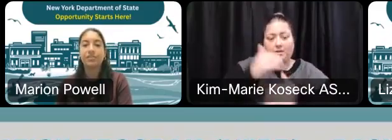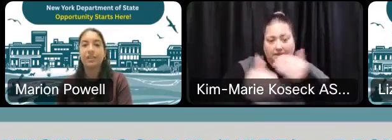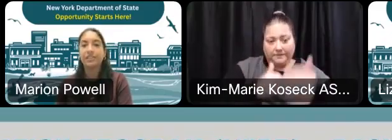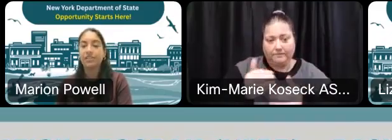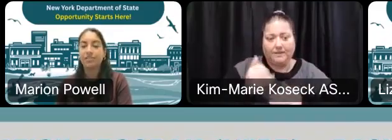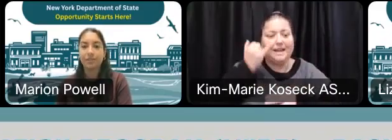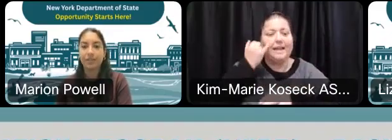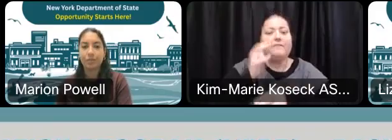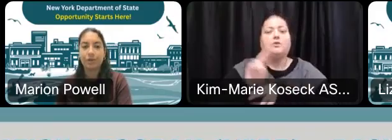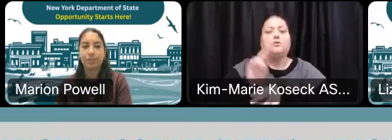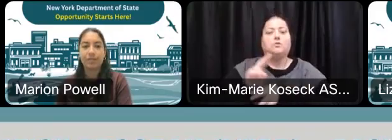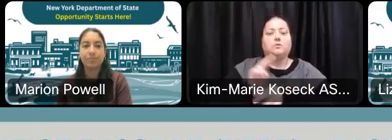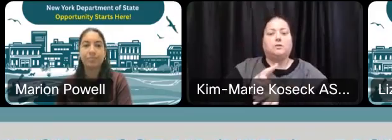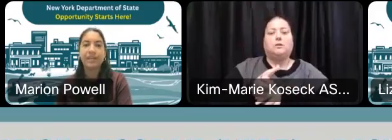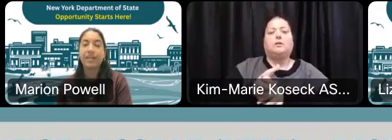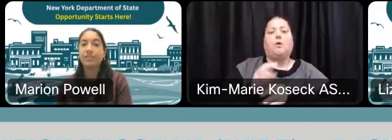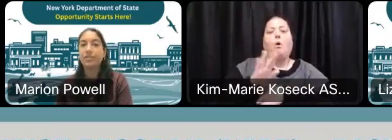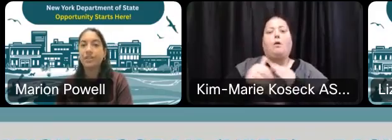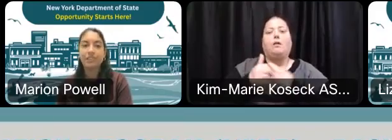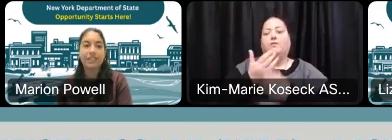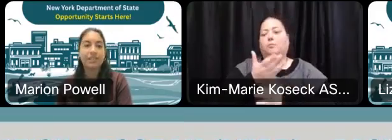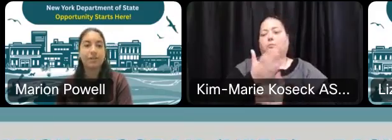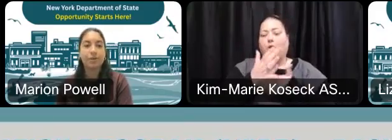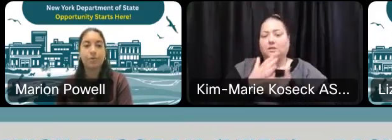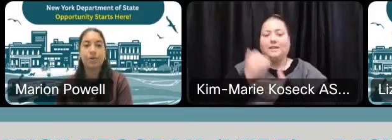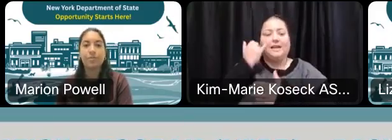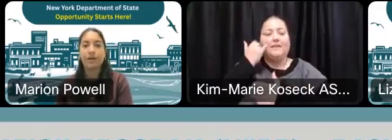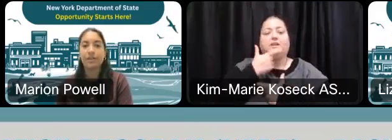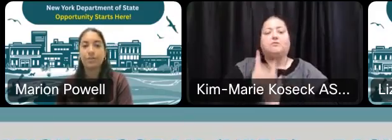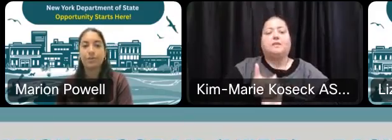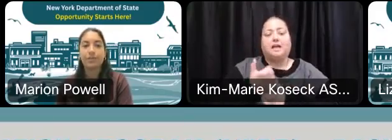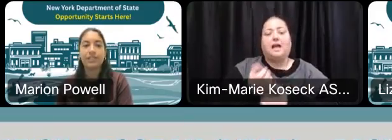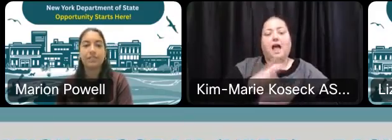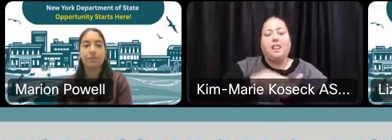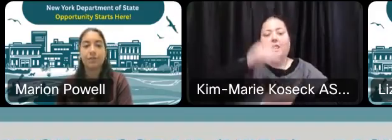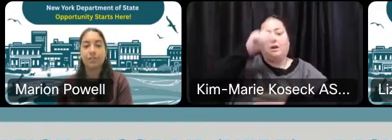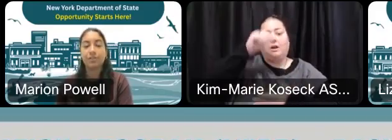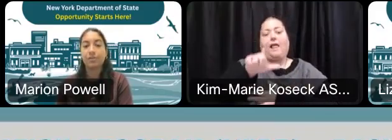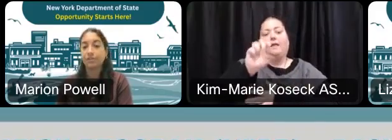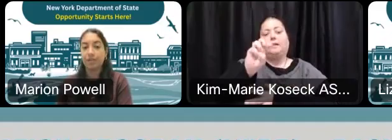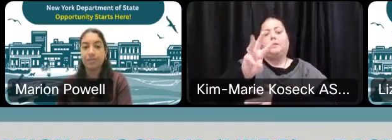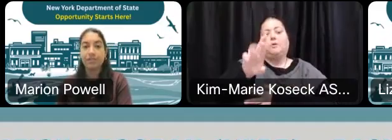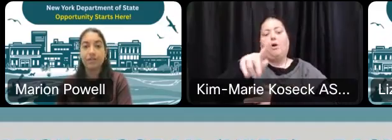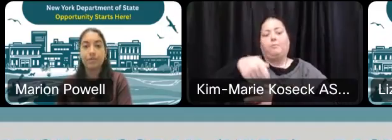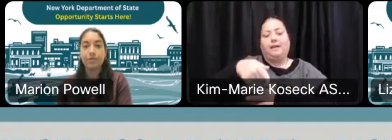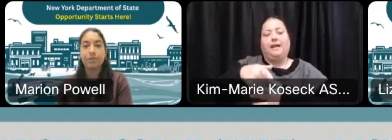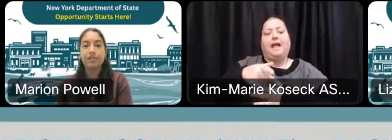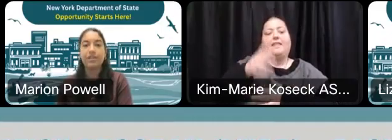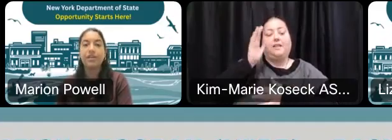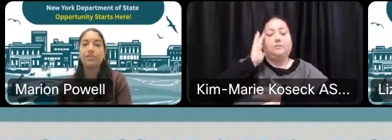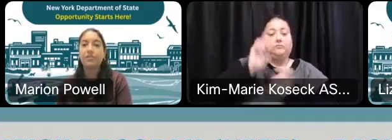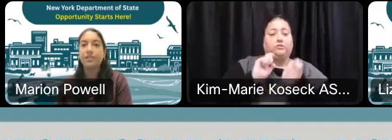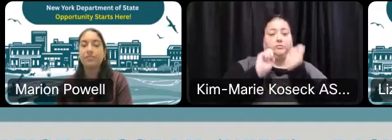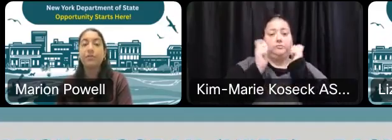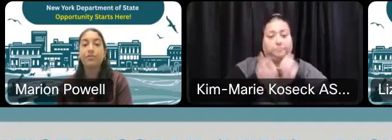was utilized to develop the LWRP. And if you're interested in learning more about LWRPs and the formation or development of an